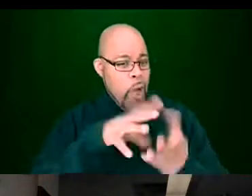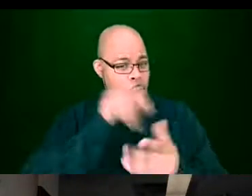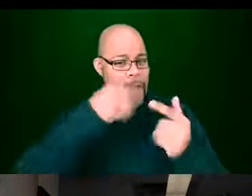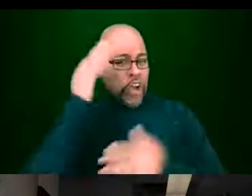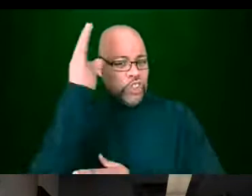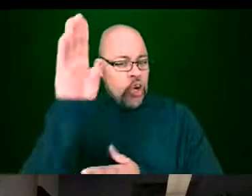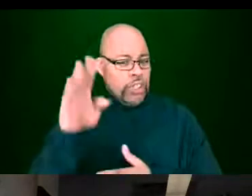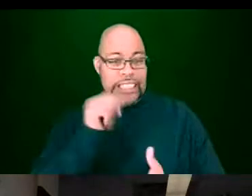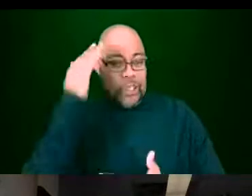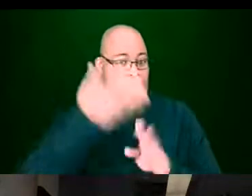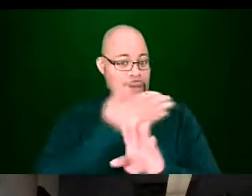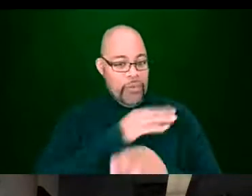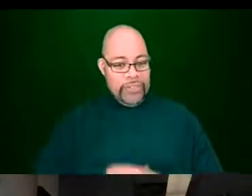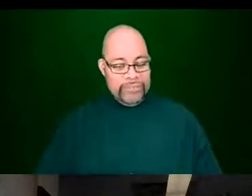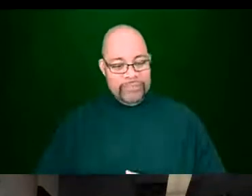sharks you didn't know before.